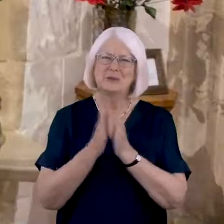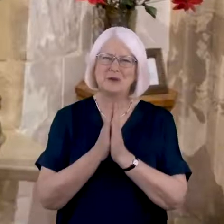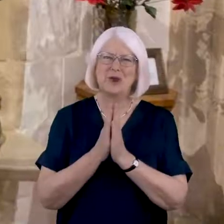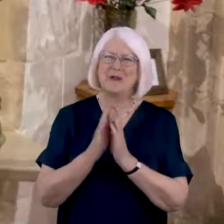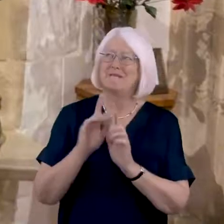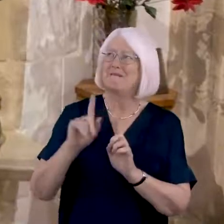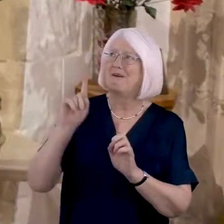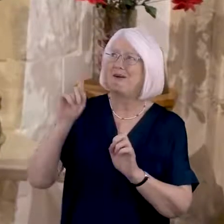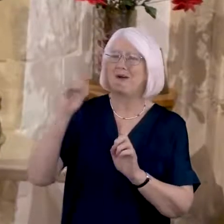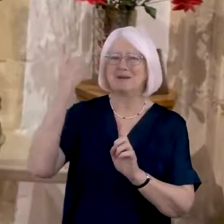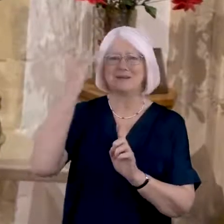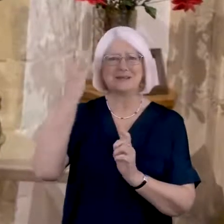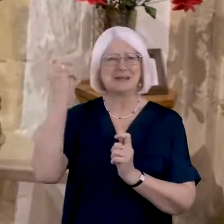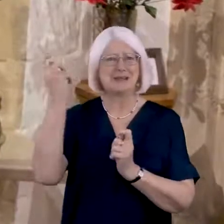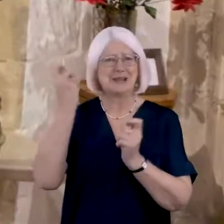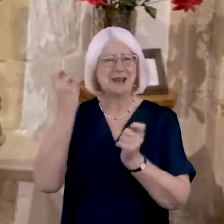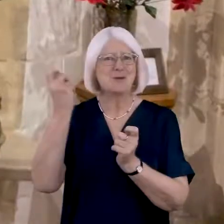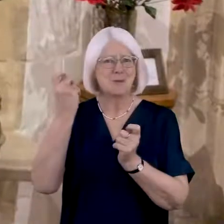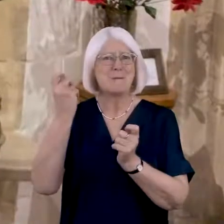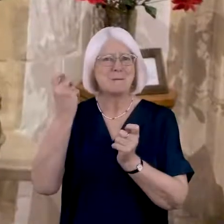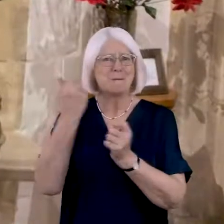we pray for the coming of God's kingdom.